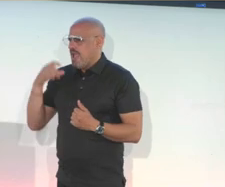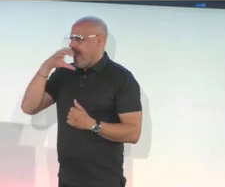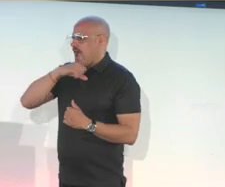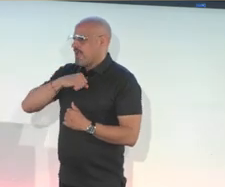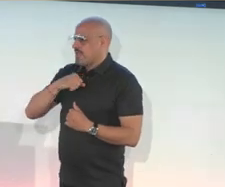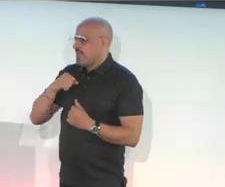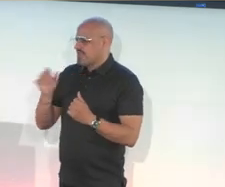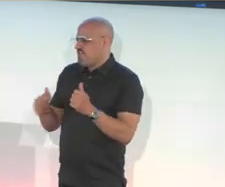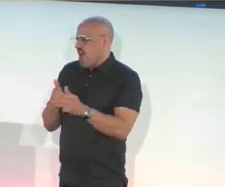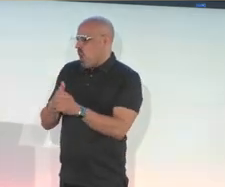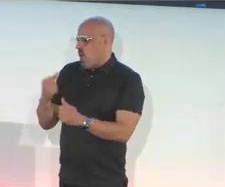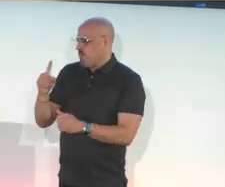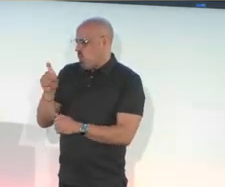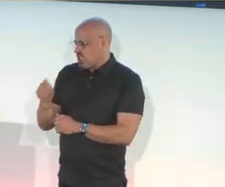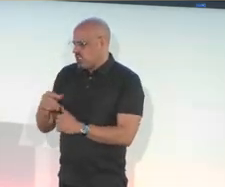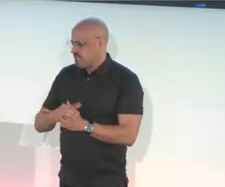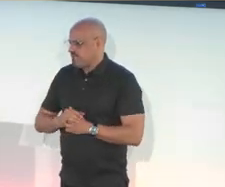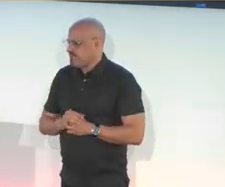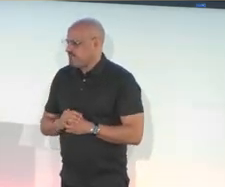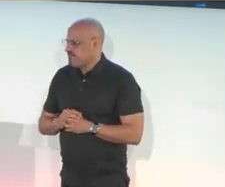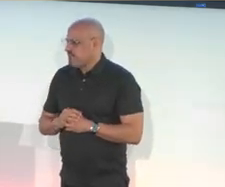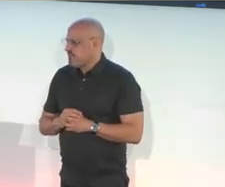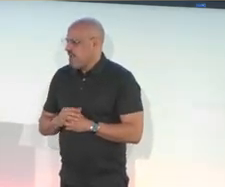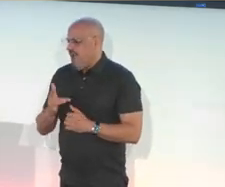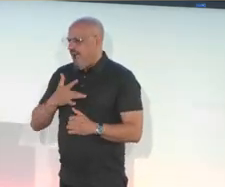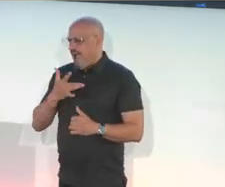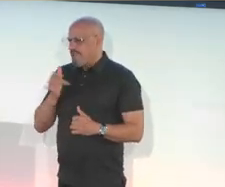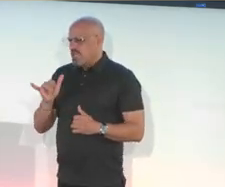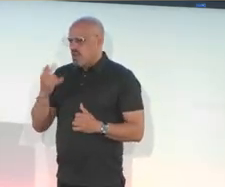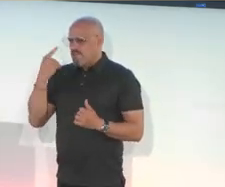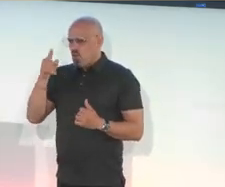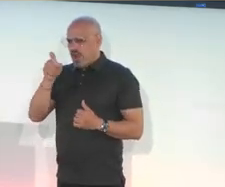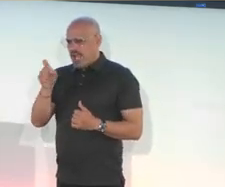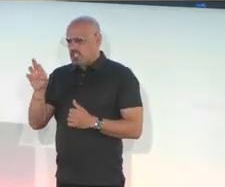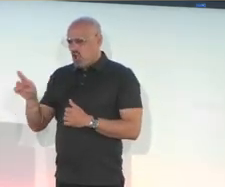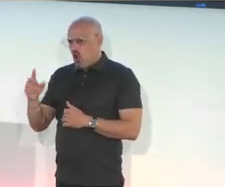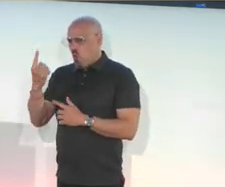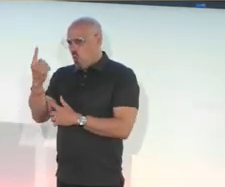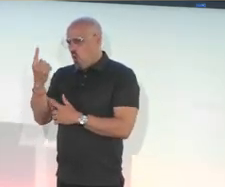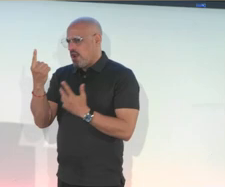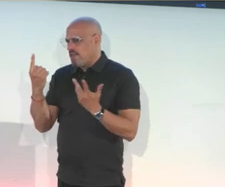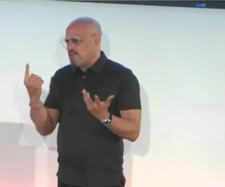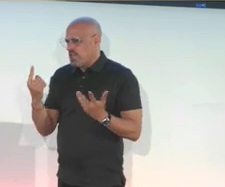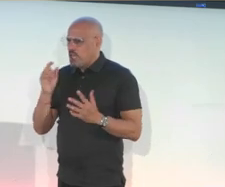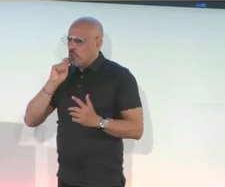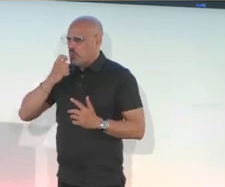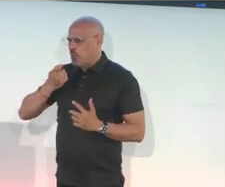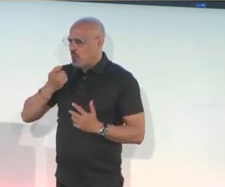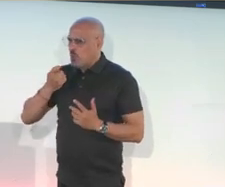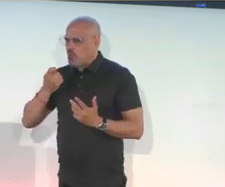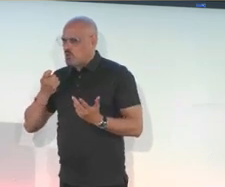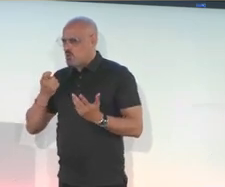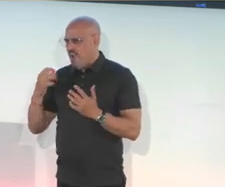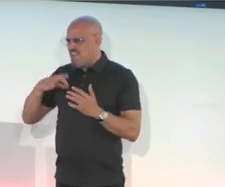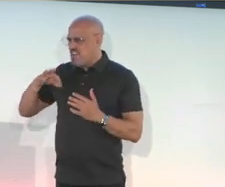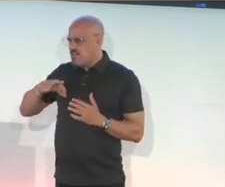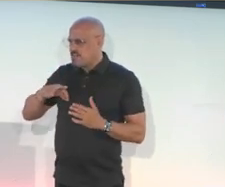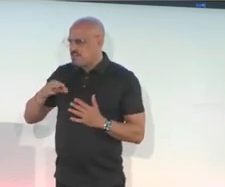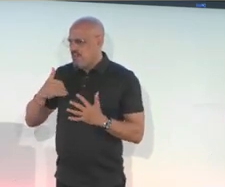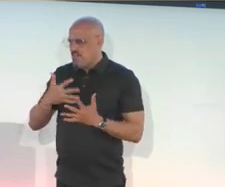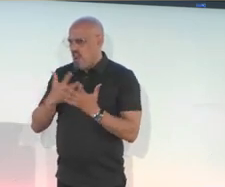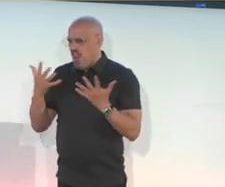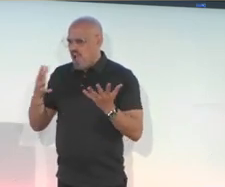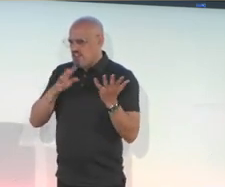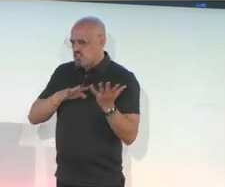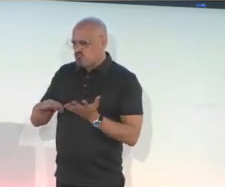a follow-up question is, I feel like for XR, one of the cool advantages is that there's like a lot of